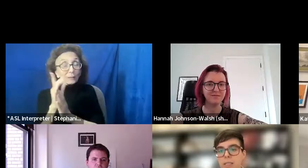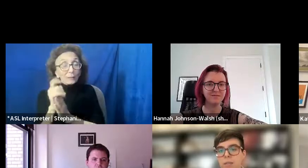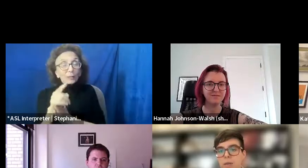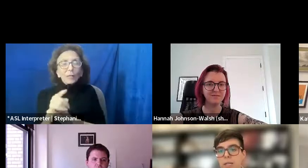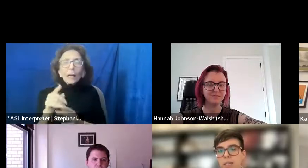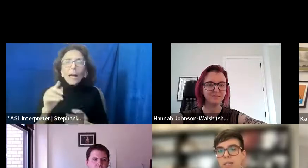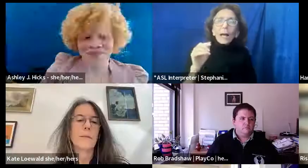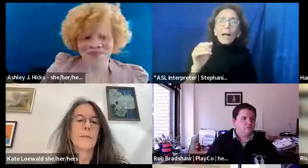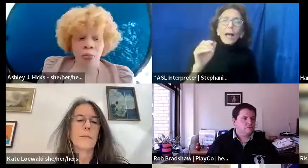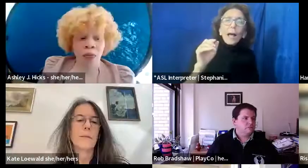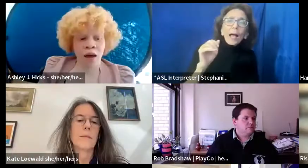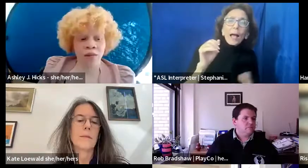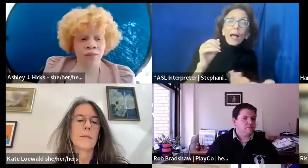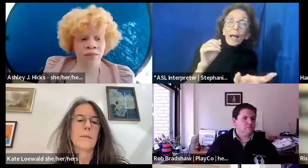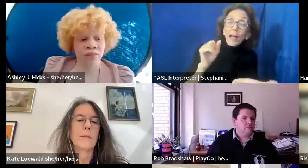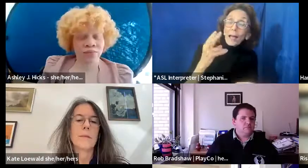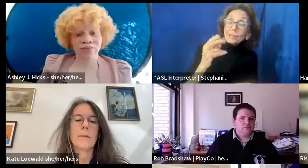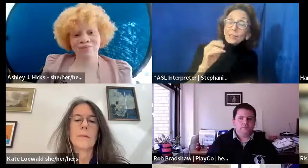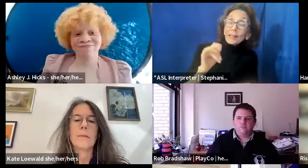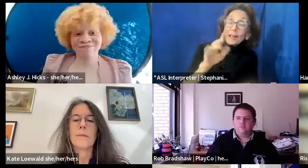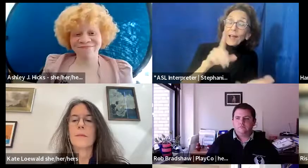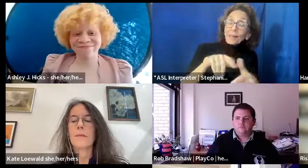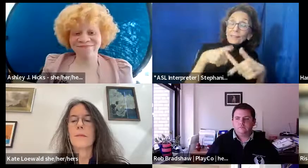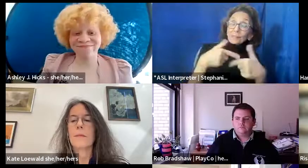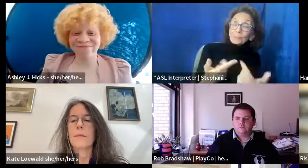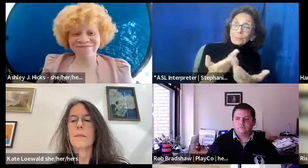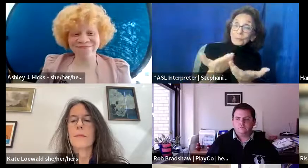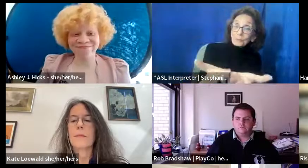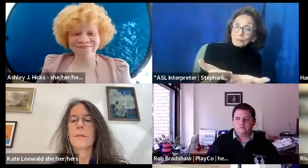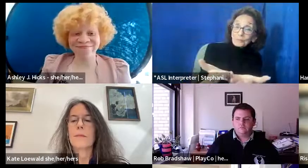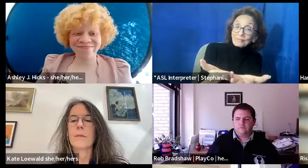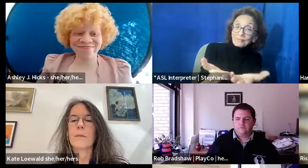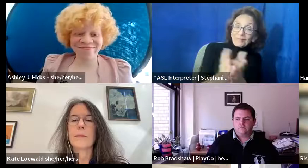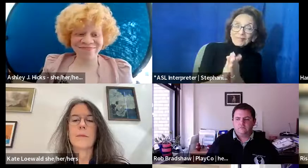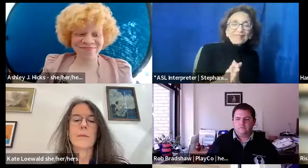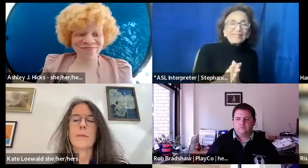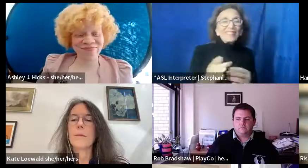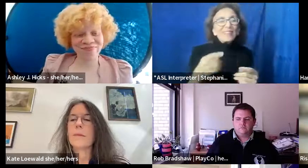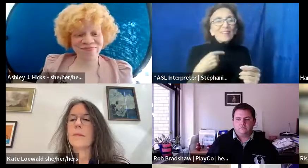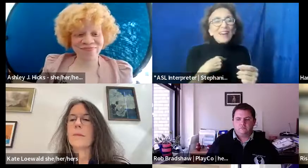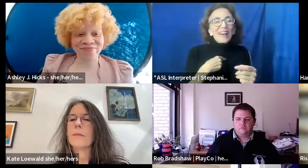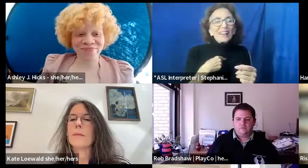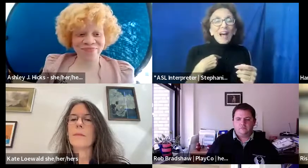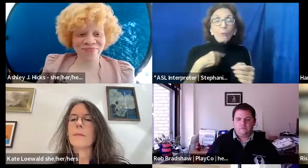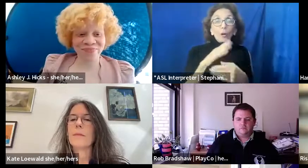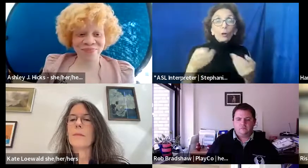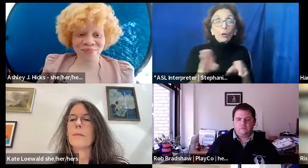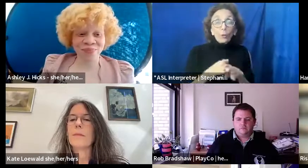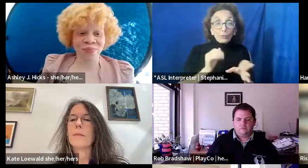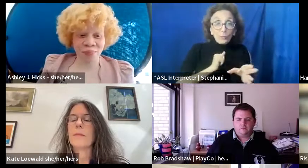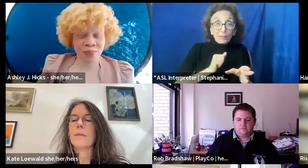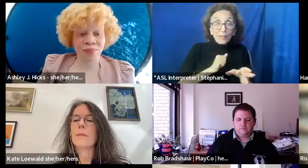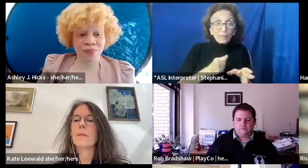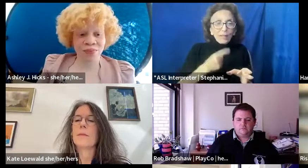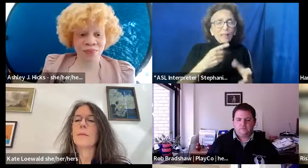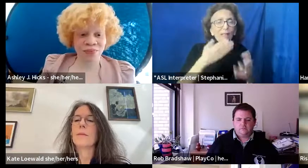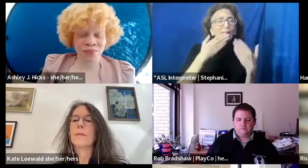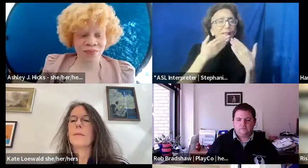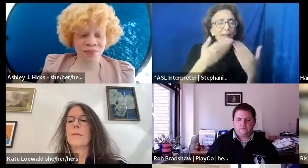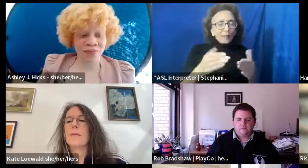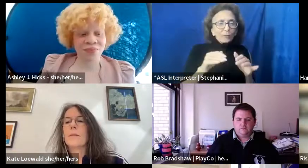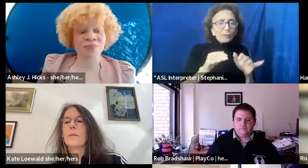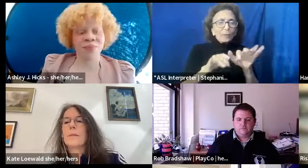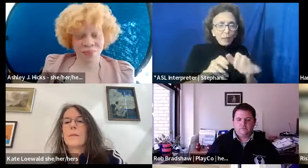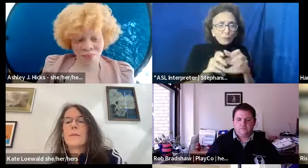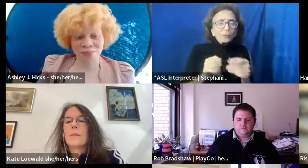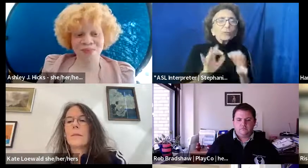I think that this is when I turn things back over to you, but I will just end and say a big thank you to our